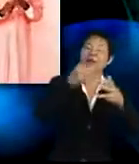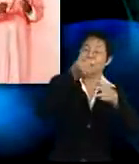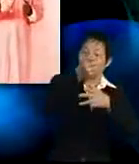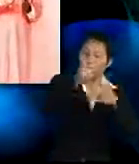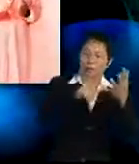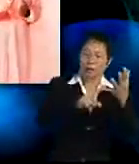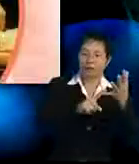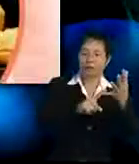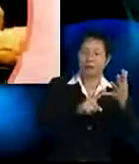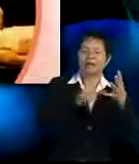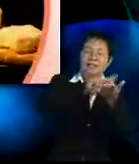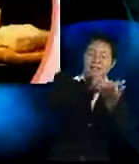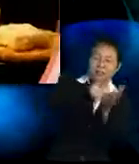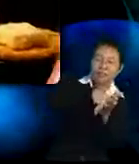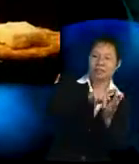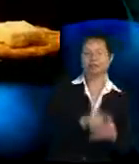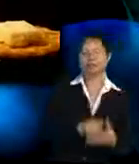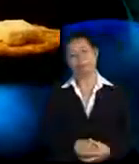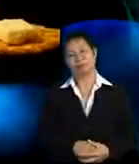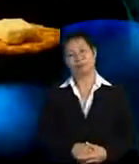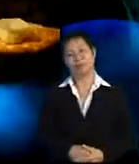milk, and cheese.